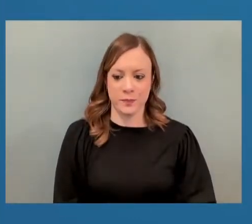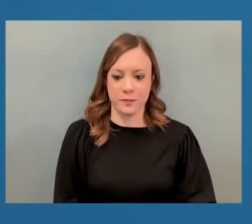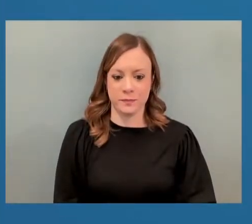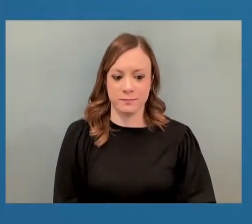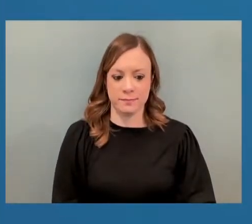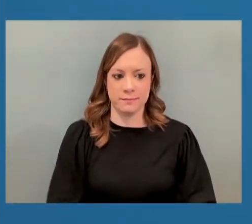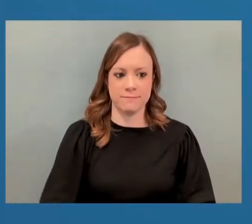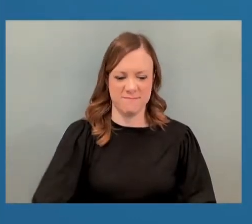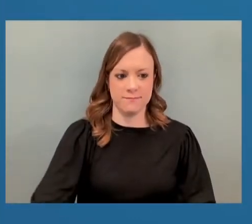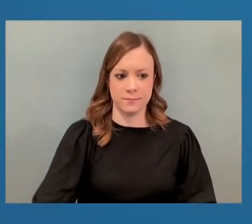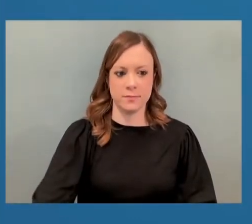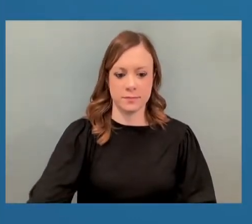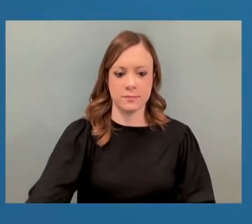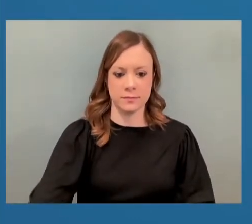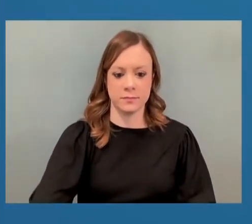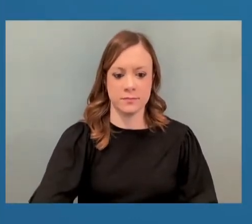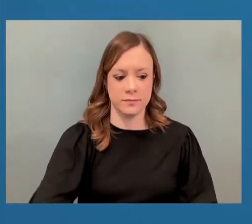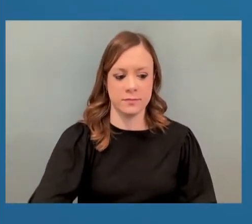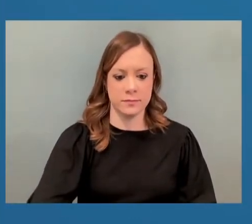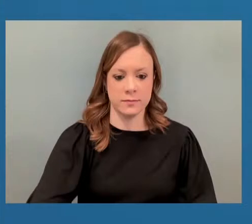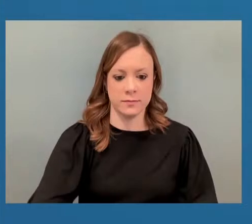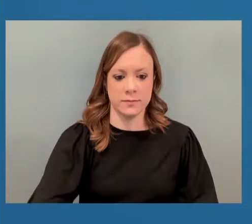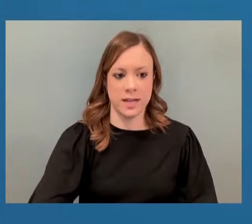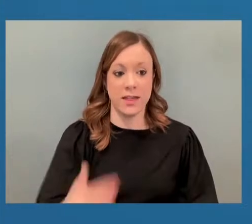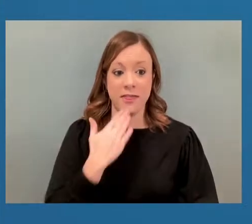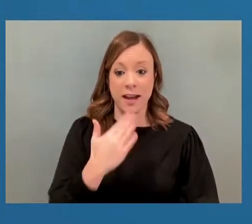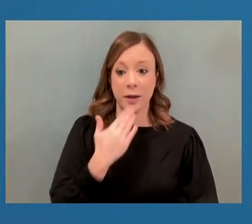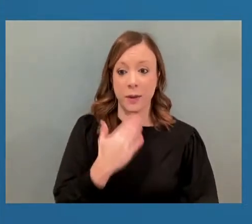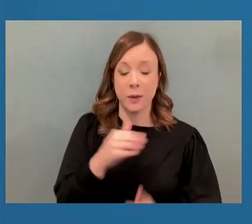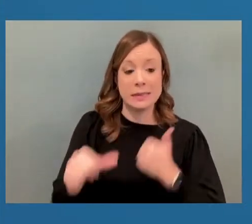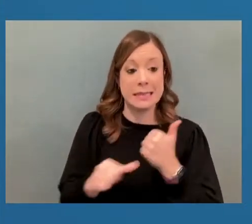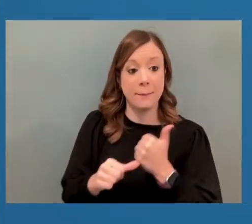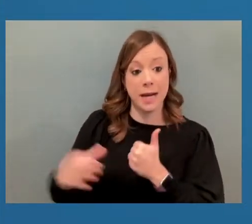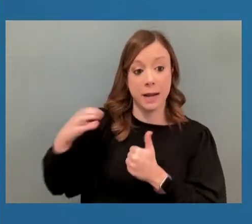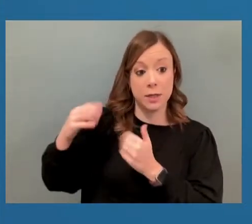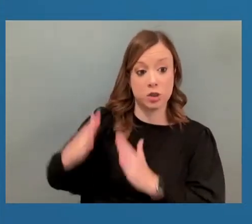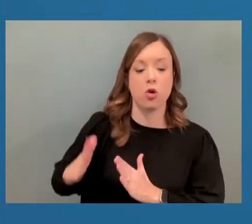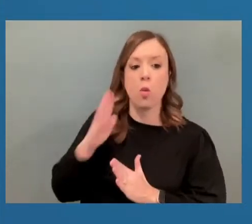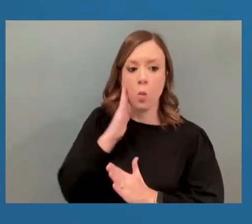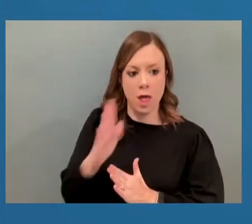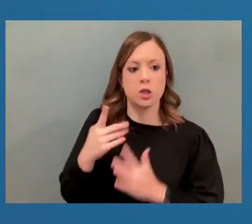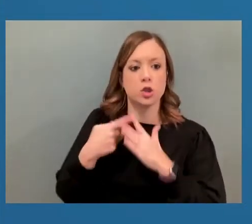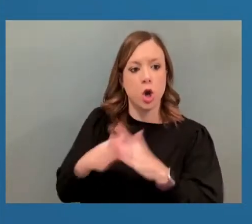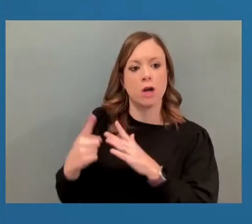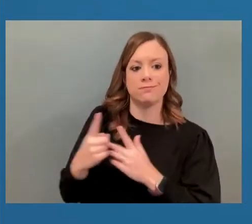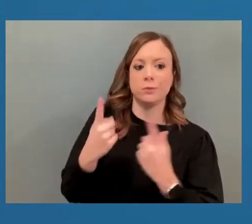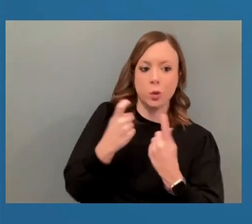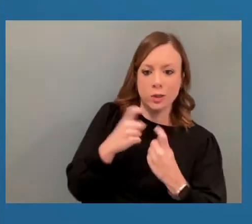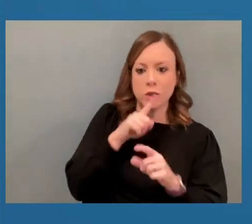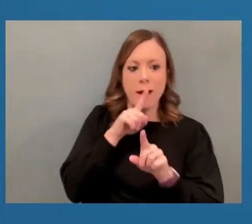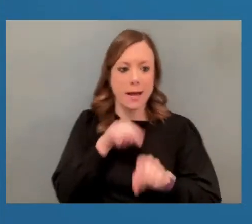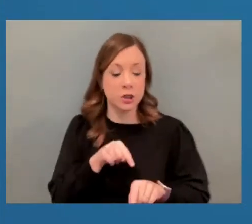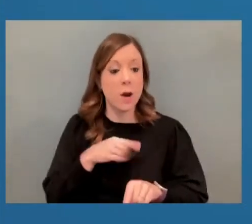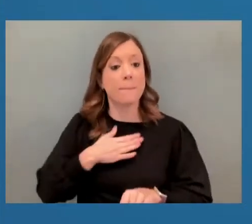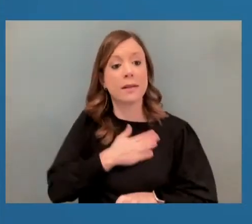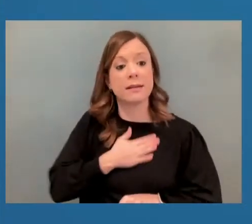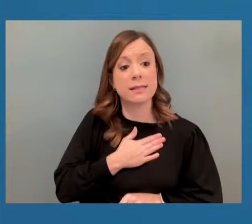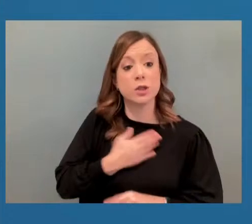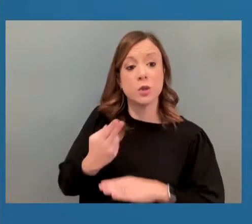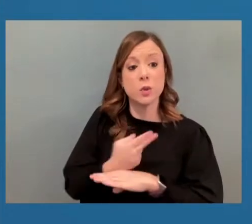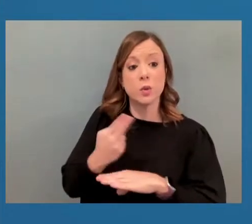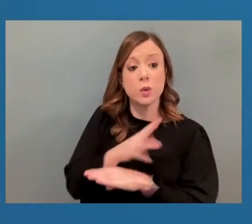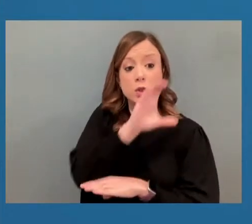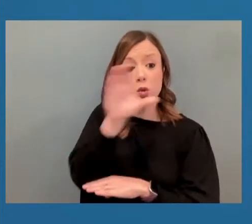Thank you, Deputy Commissioner. We will now begin the Q&A portion of our briefing. Please use Zoom's raise hand function to notify us if you